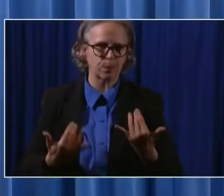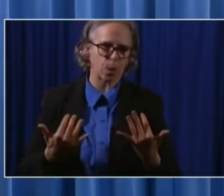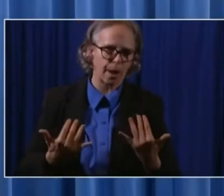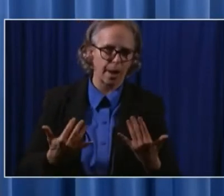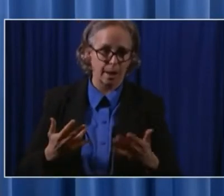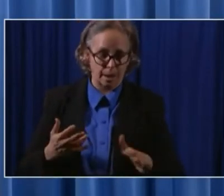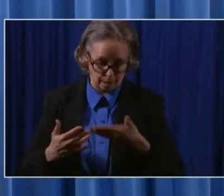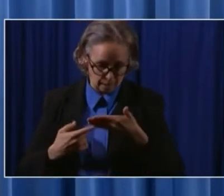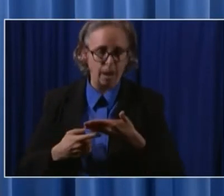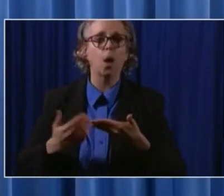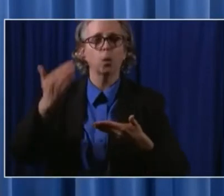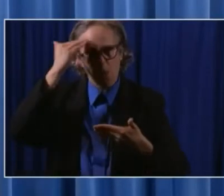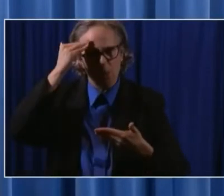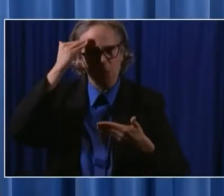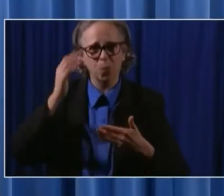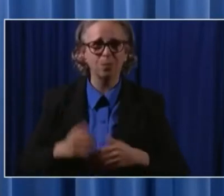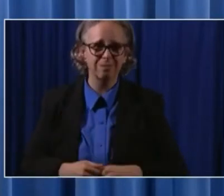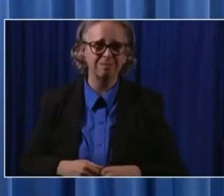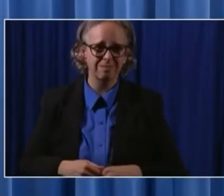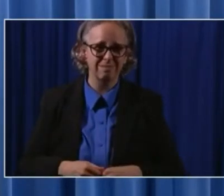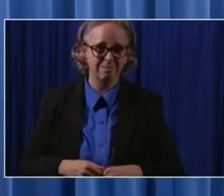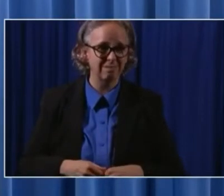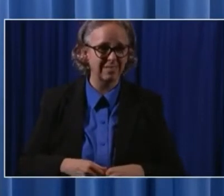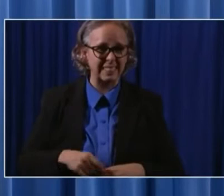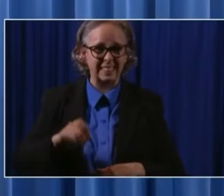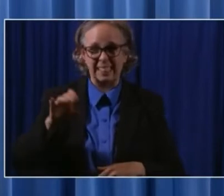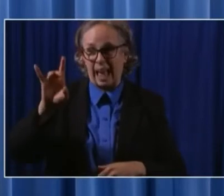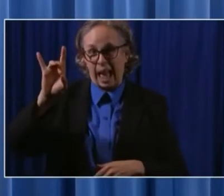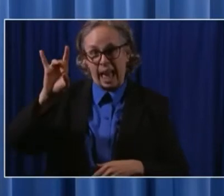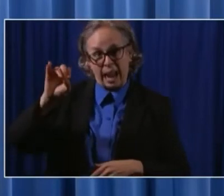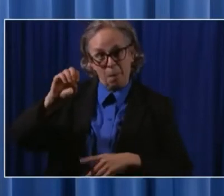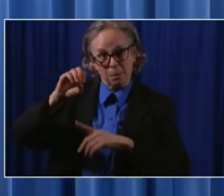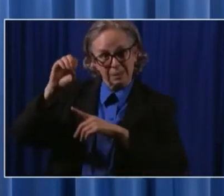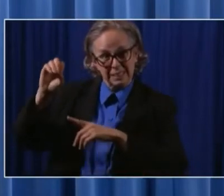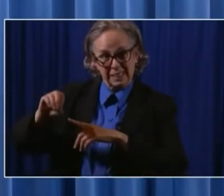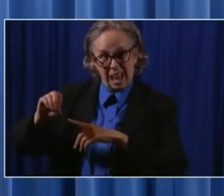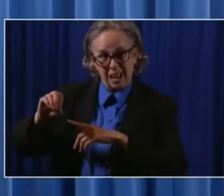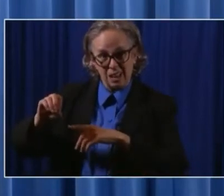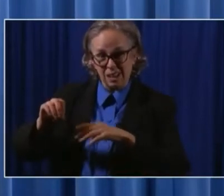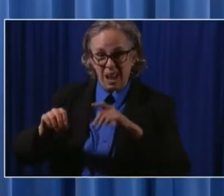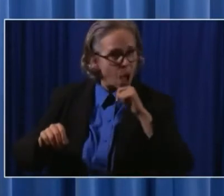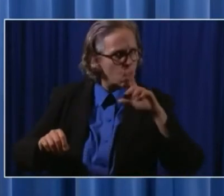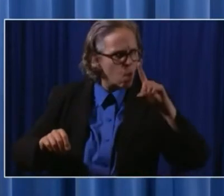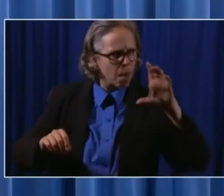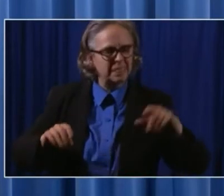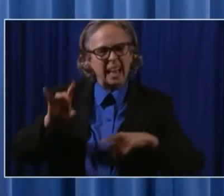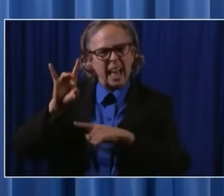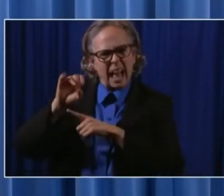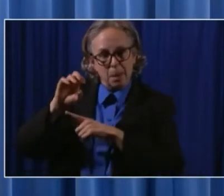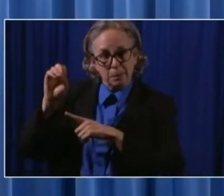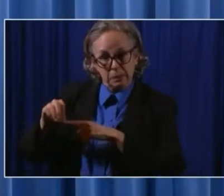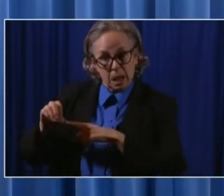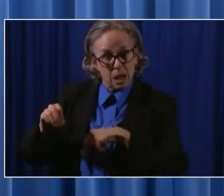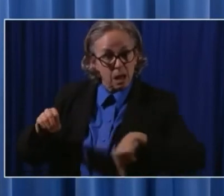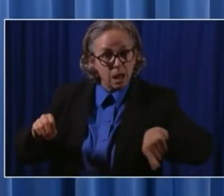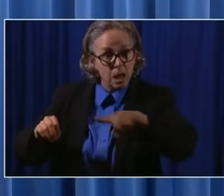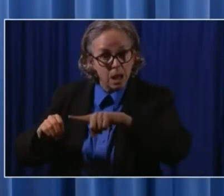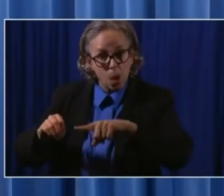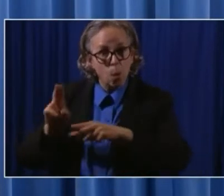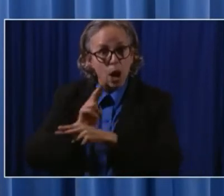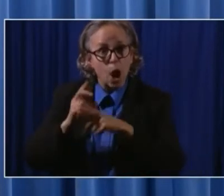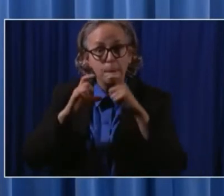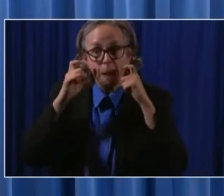is if 80% of us, just 80%, wear masks when we're out in public, if we